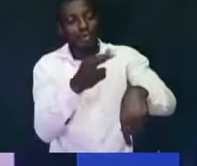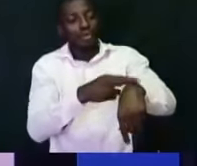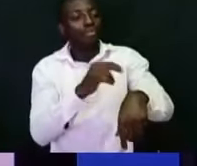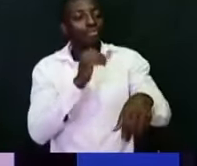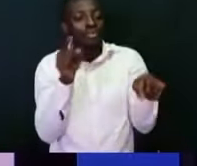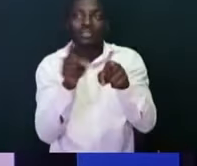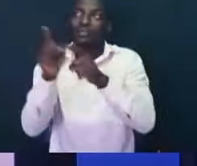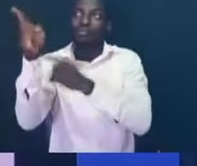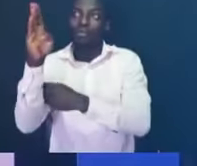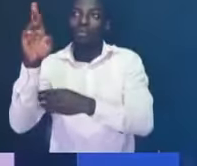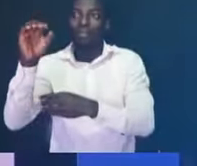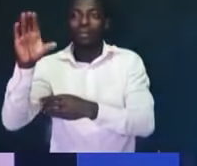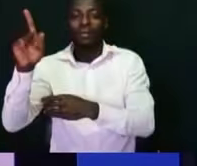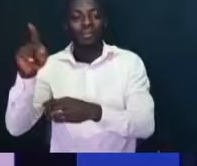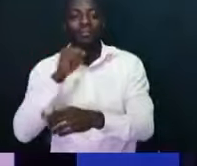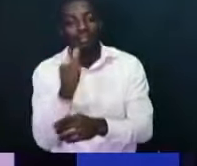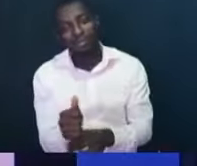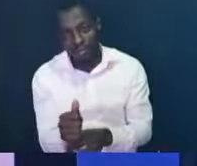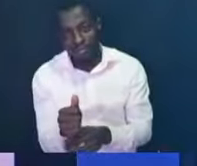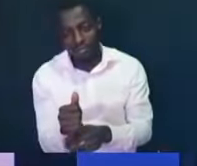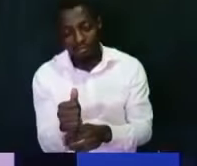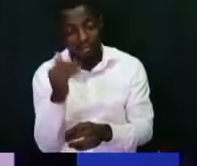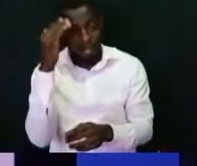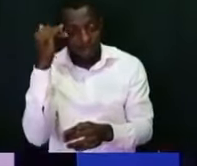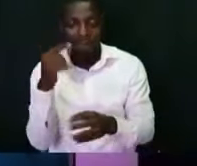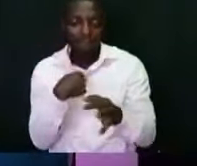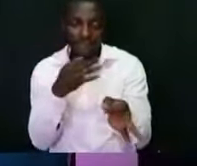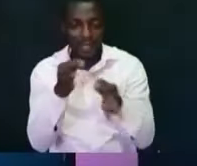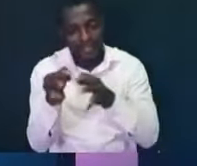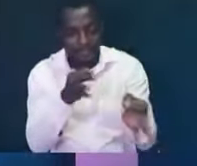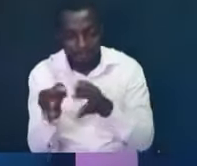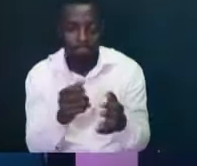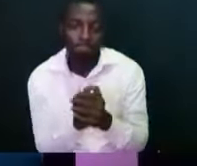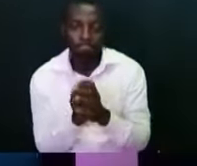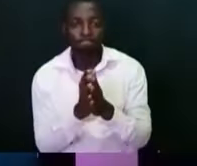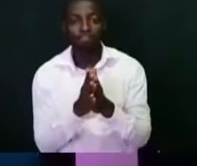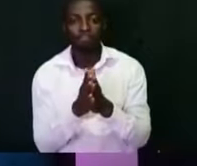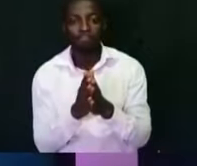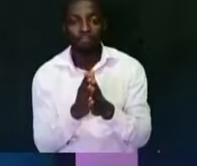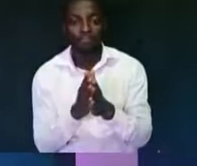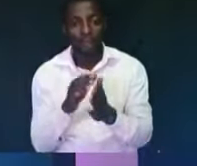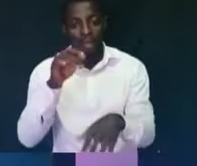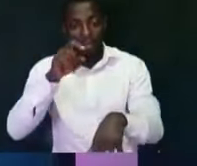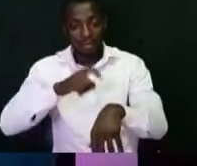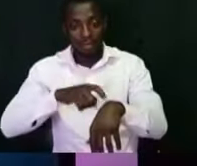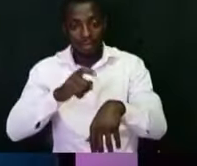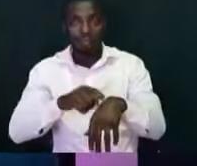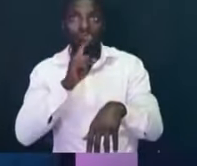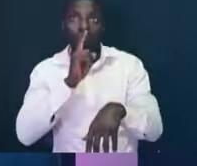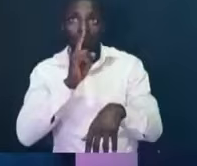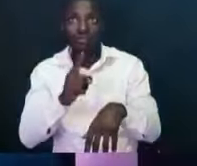they know they know you see um when d uh David was storing